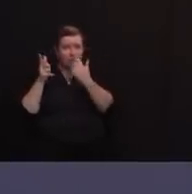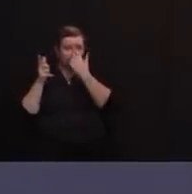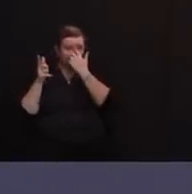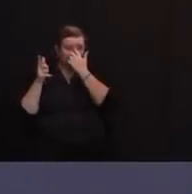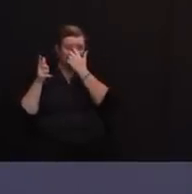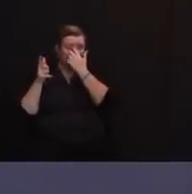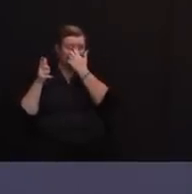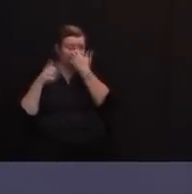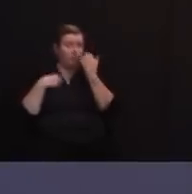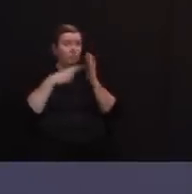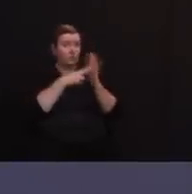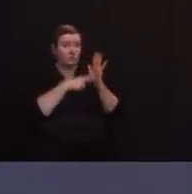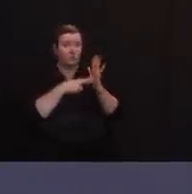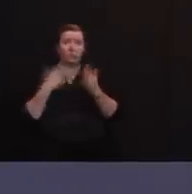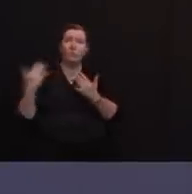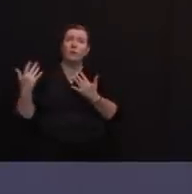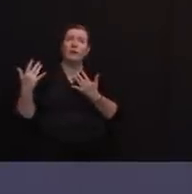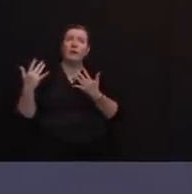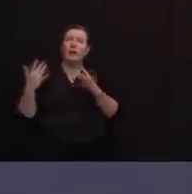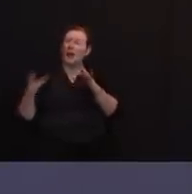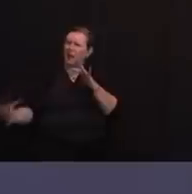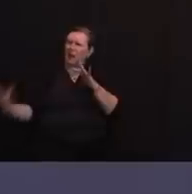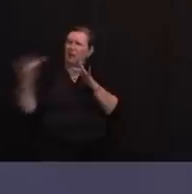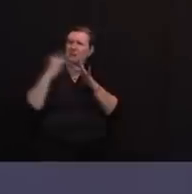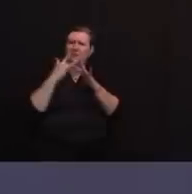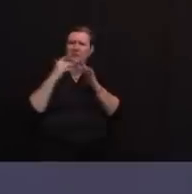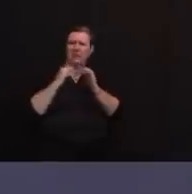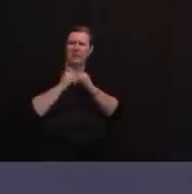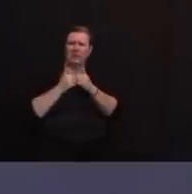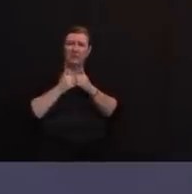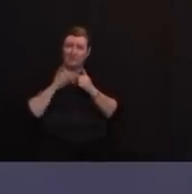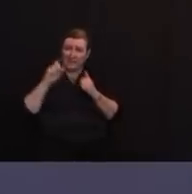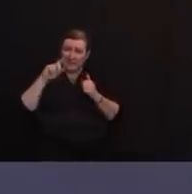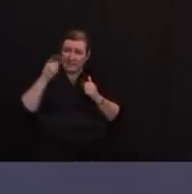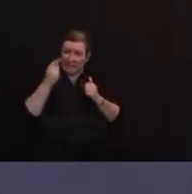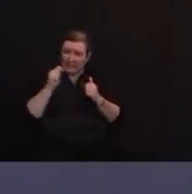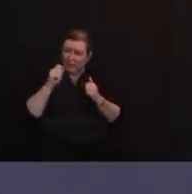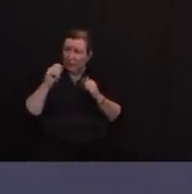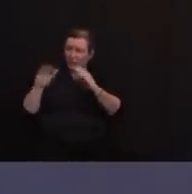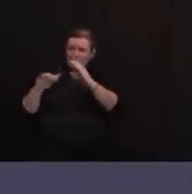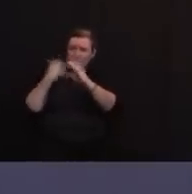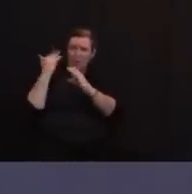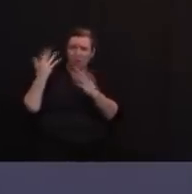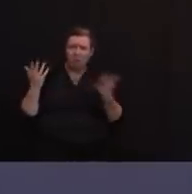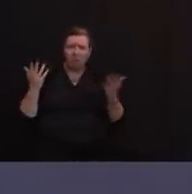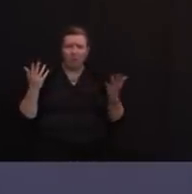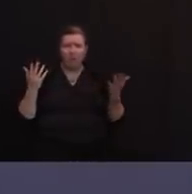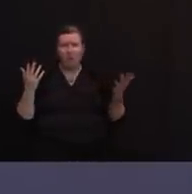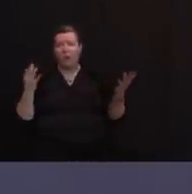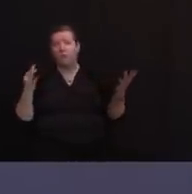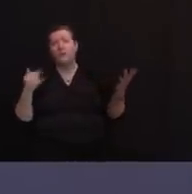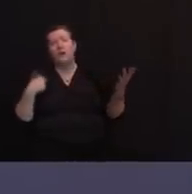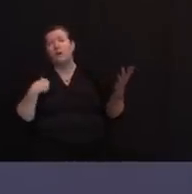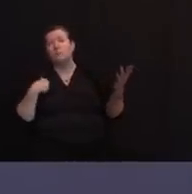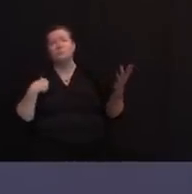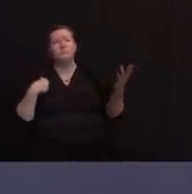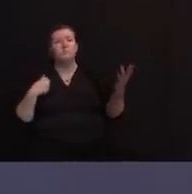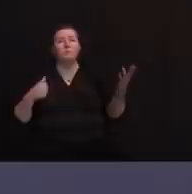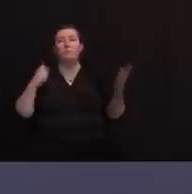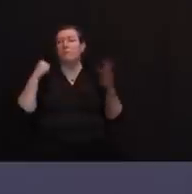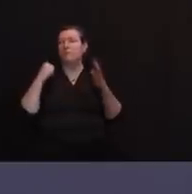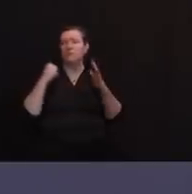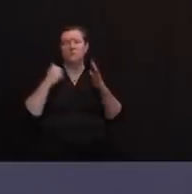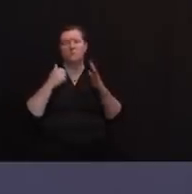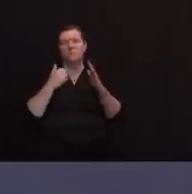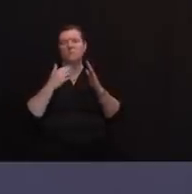If you don't pre-register, how are you going to get the vaccine? I know we had mentioned that you could sign up at a hospital,